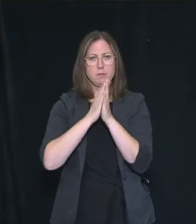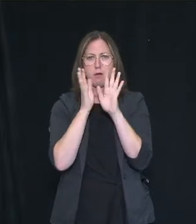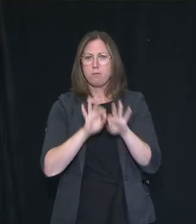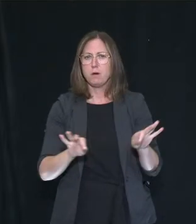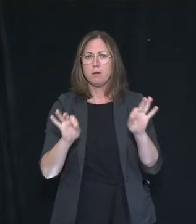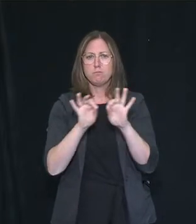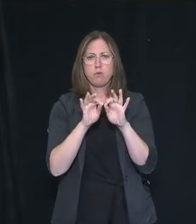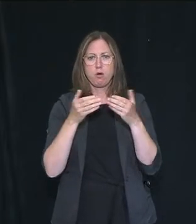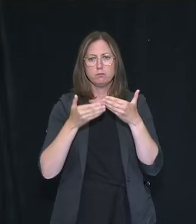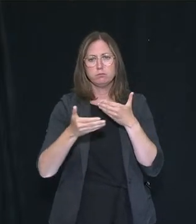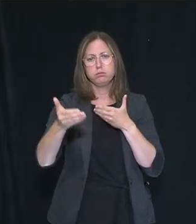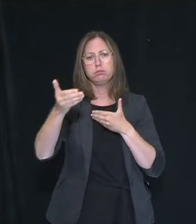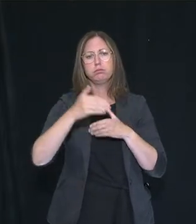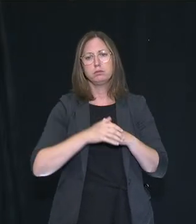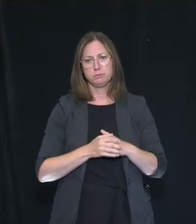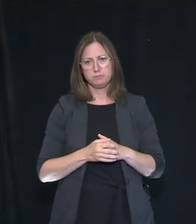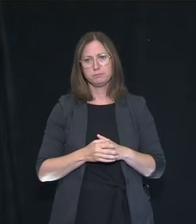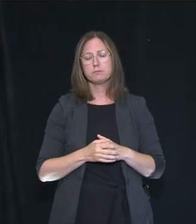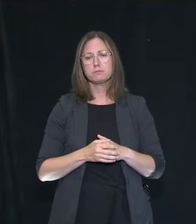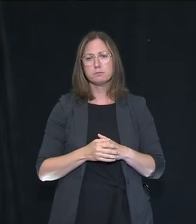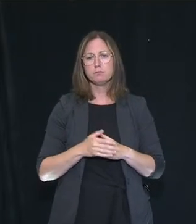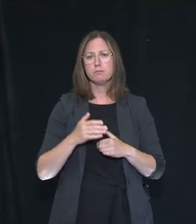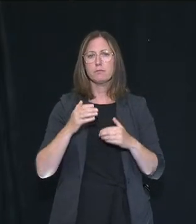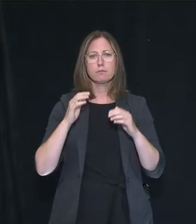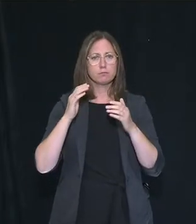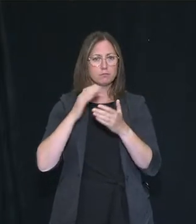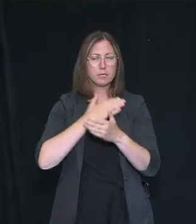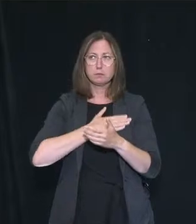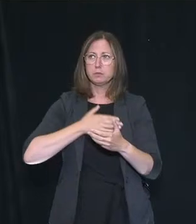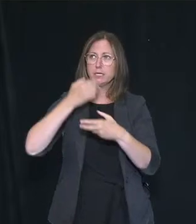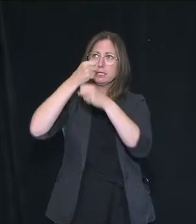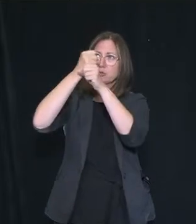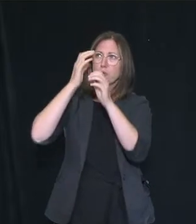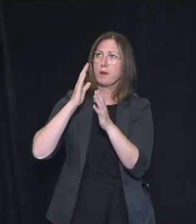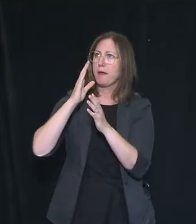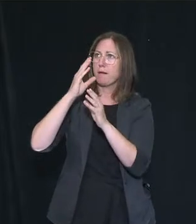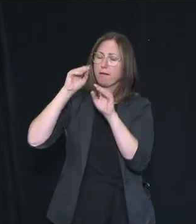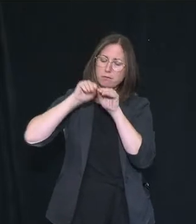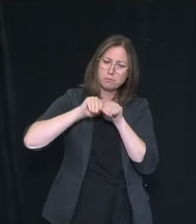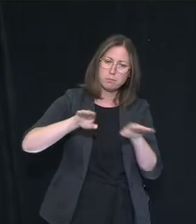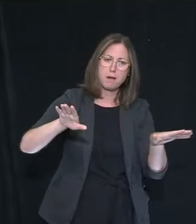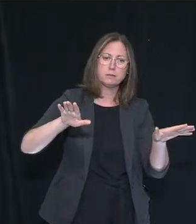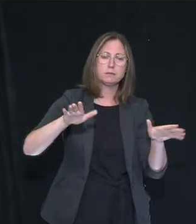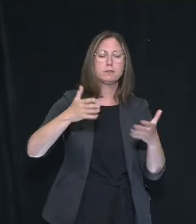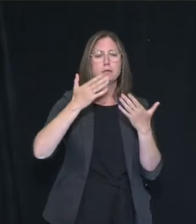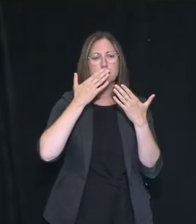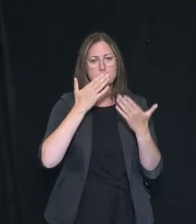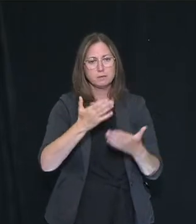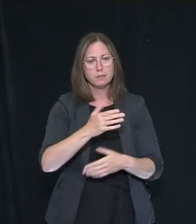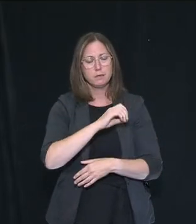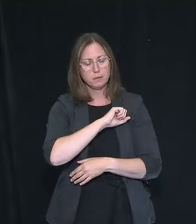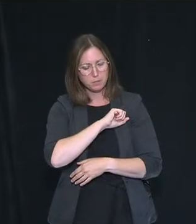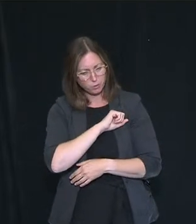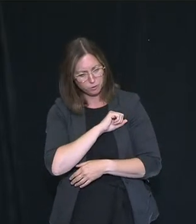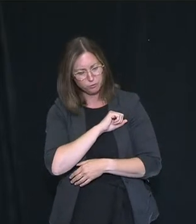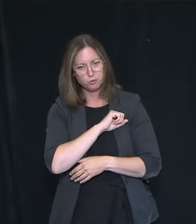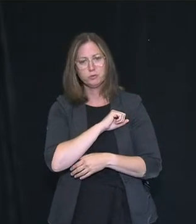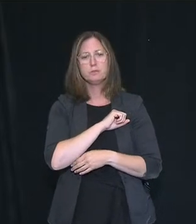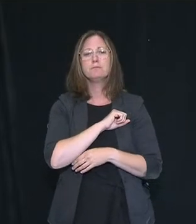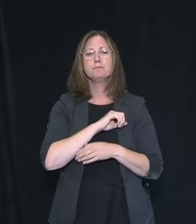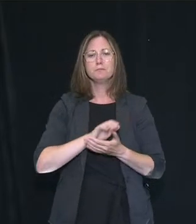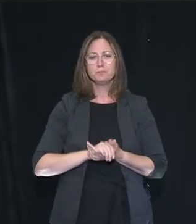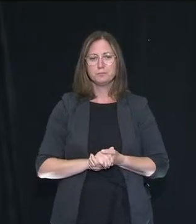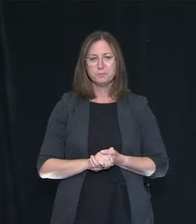cause. May the Creator bless us all. Merci. Miigwech nakokmik koyanamik.